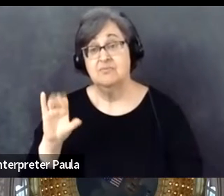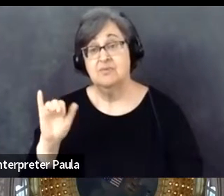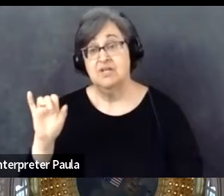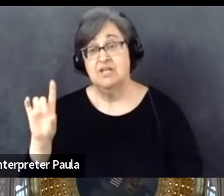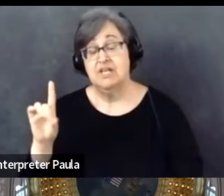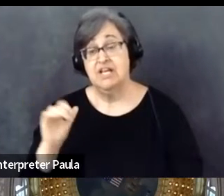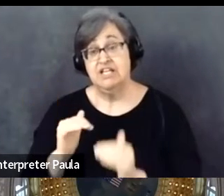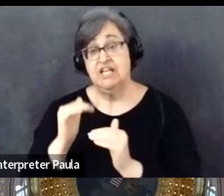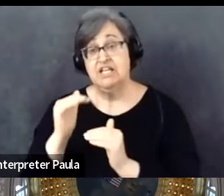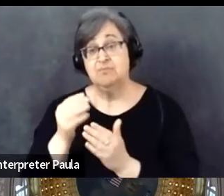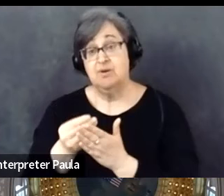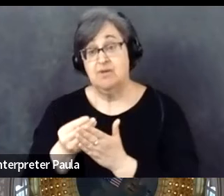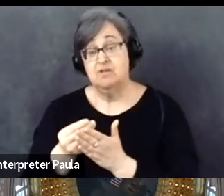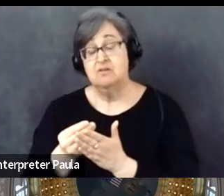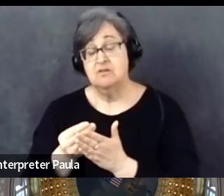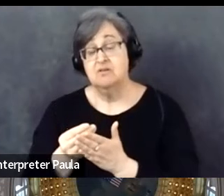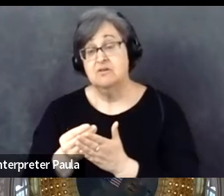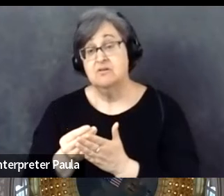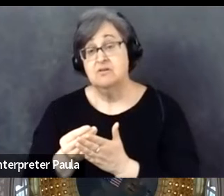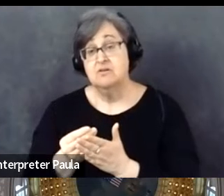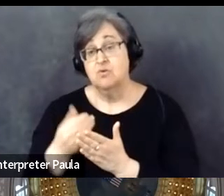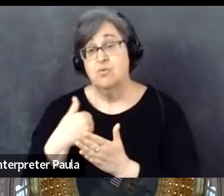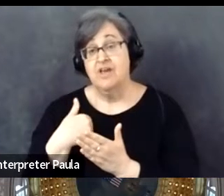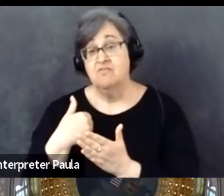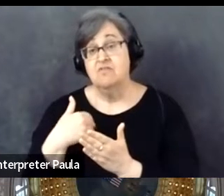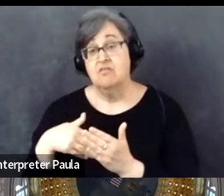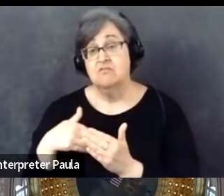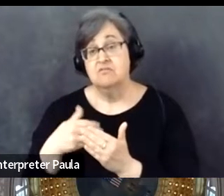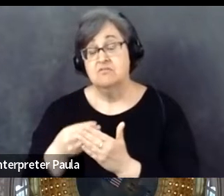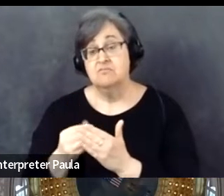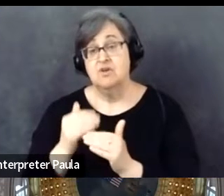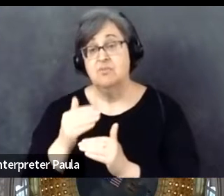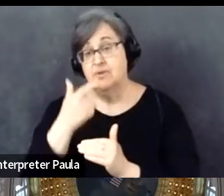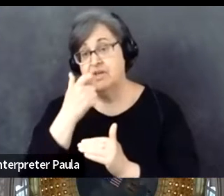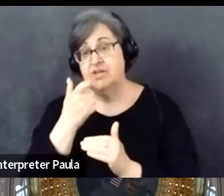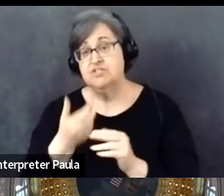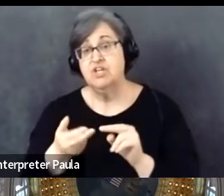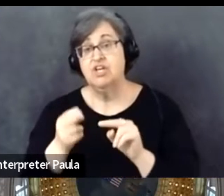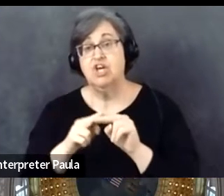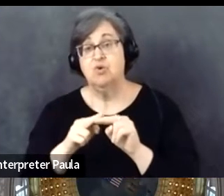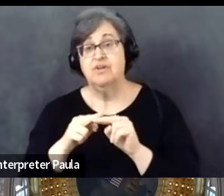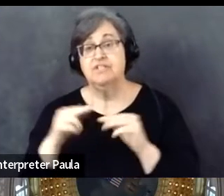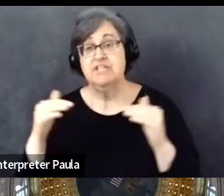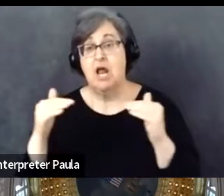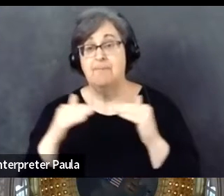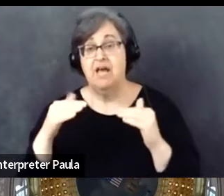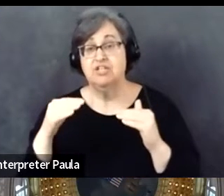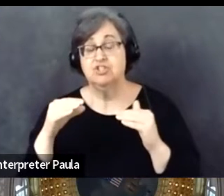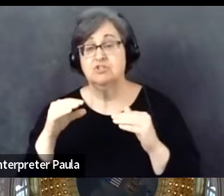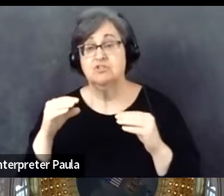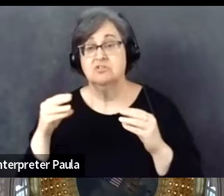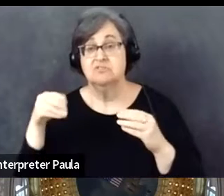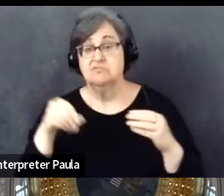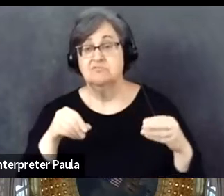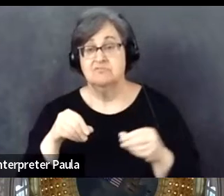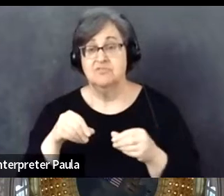the extra money we have in Medicaid right now, because of the enhanced match rate from COVID, that's about the same time we'll have to